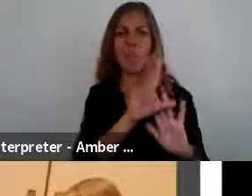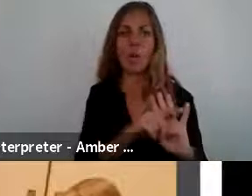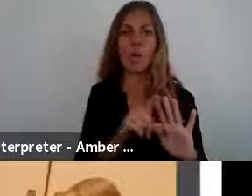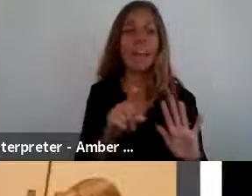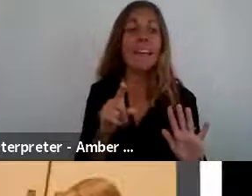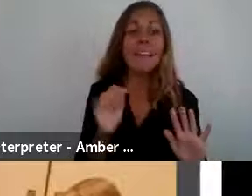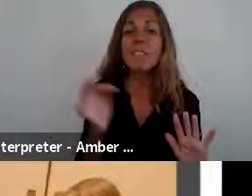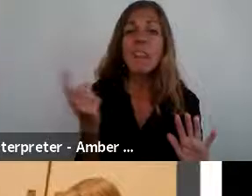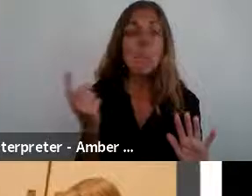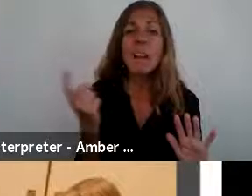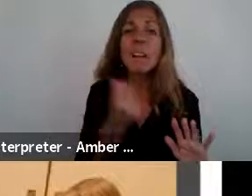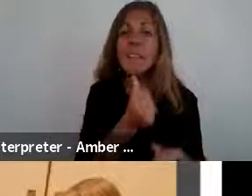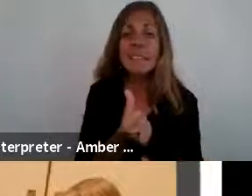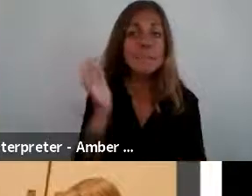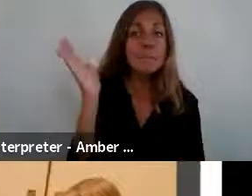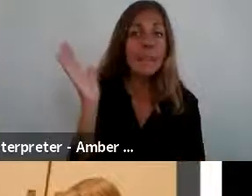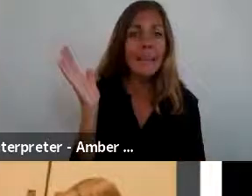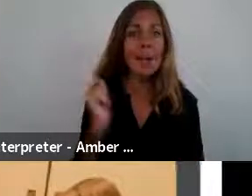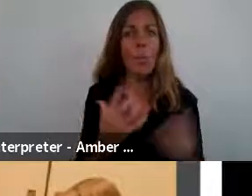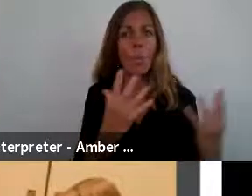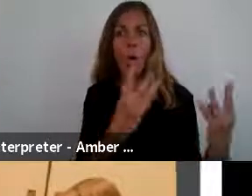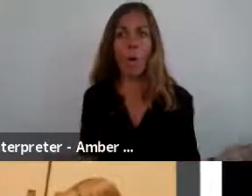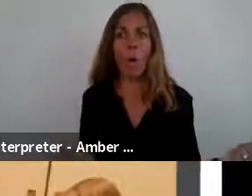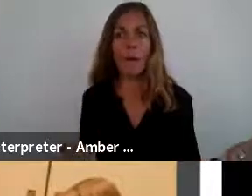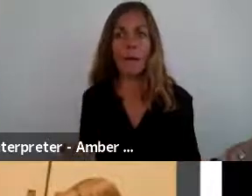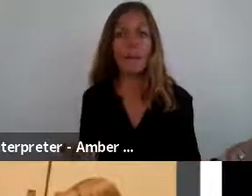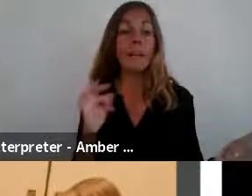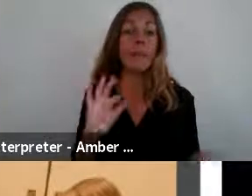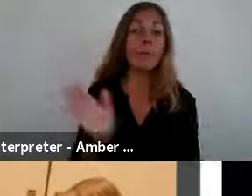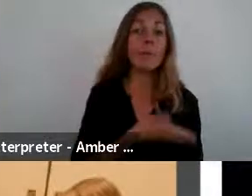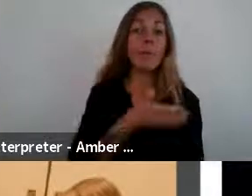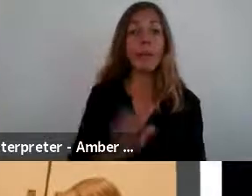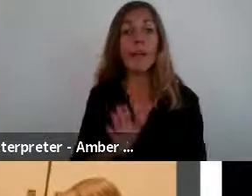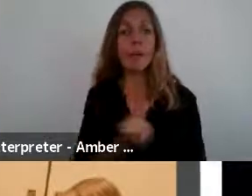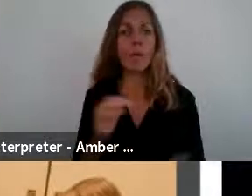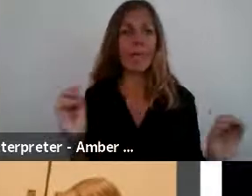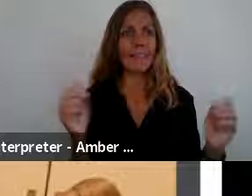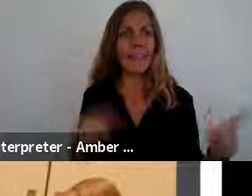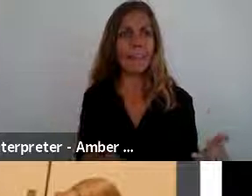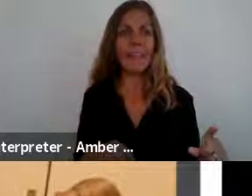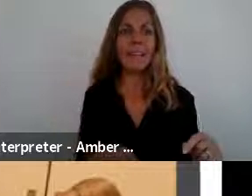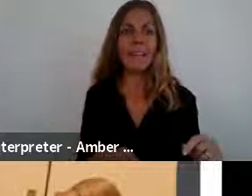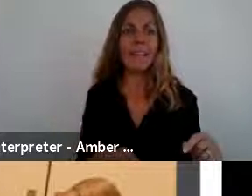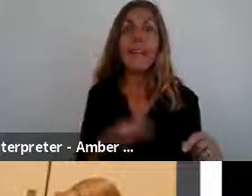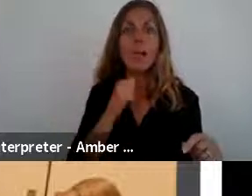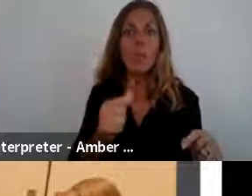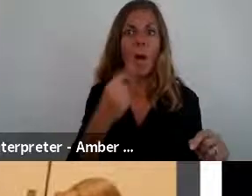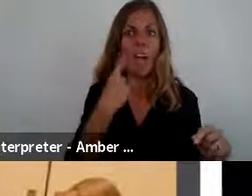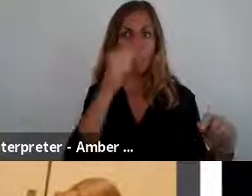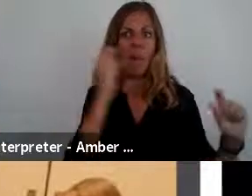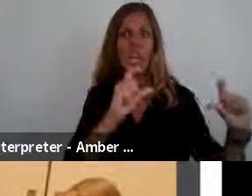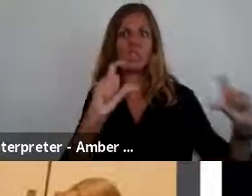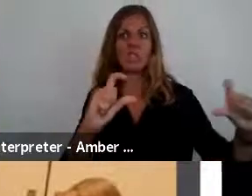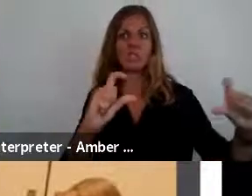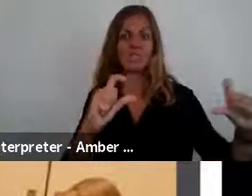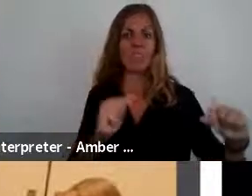isn't speaking, it goes away. You know, if you just have music playing or nothing happening, it's not a black screen overlaying your